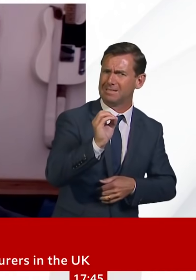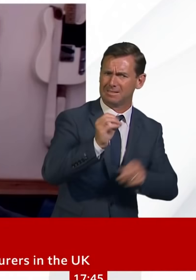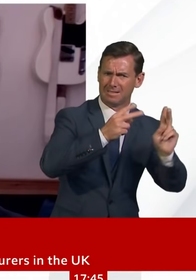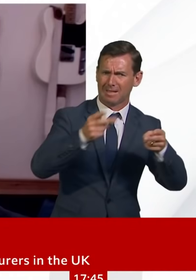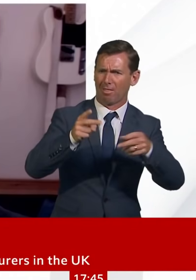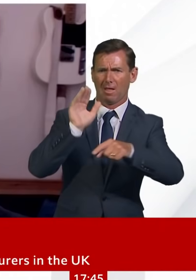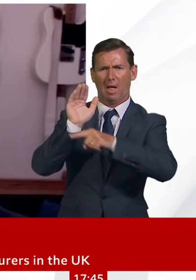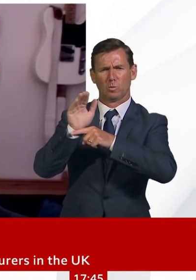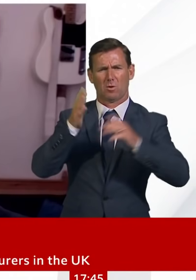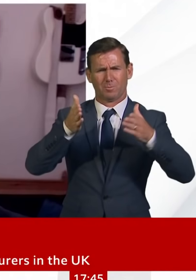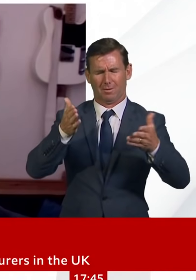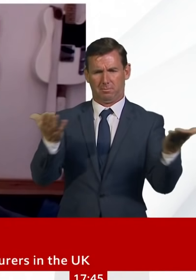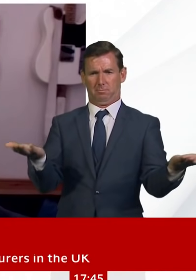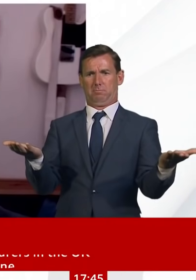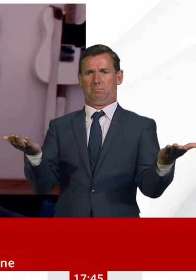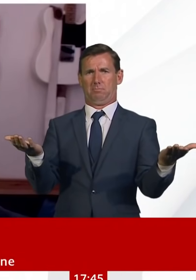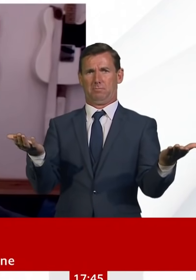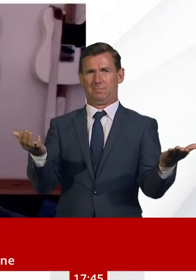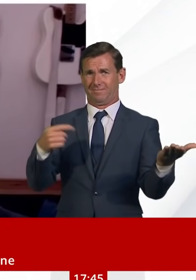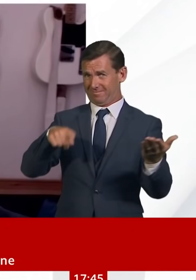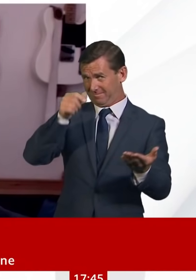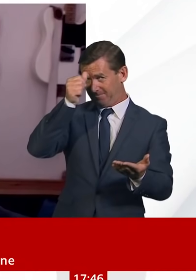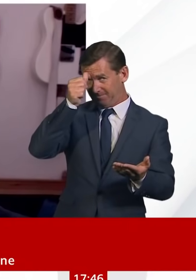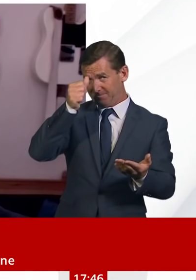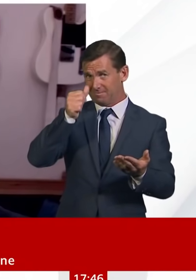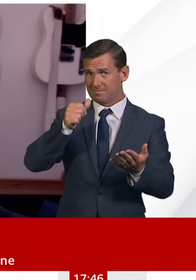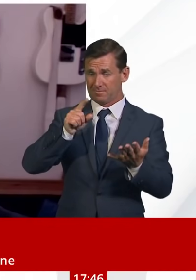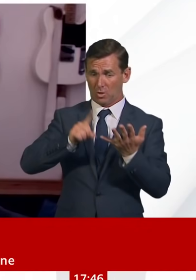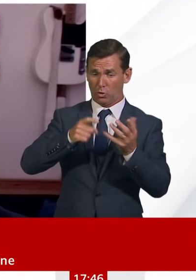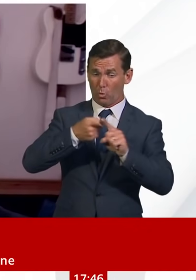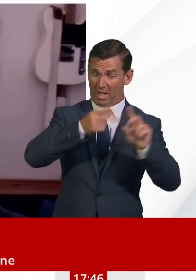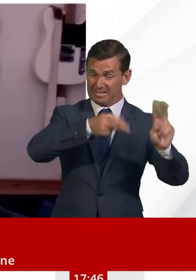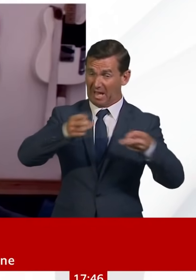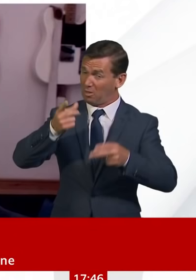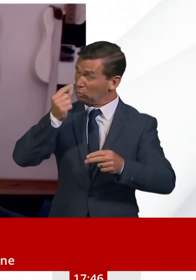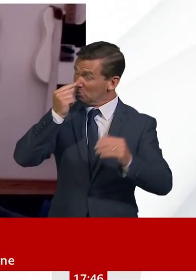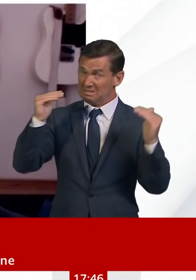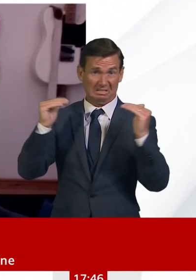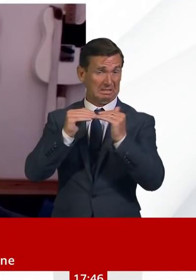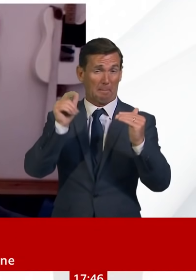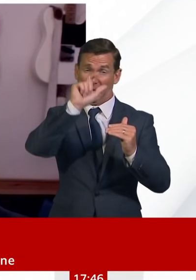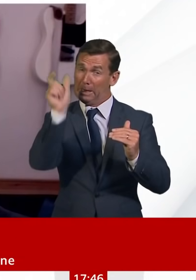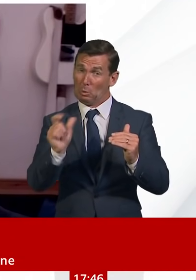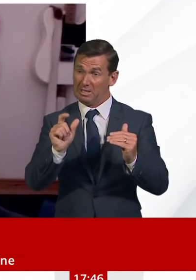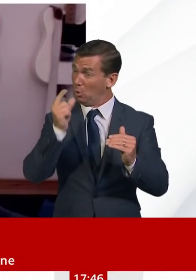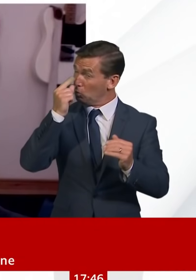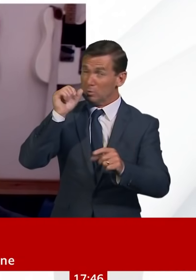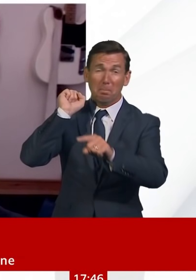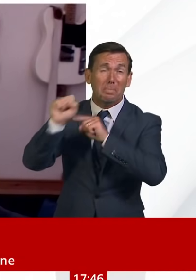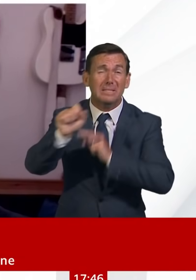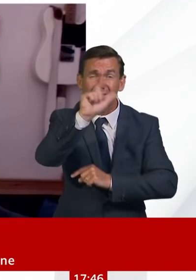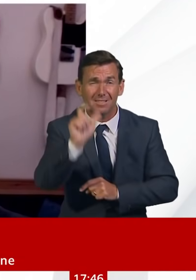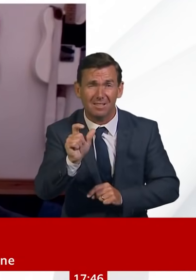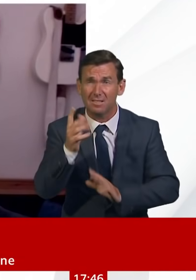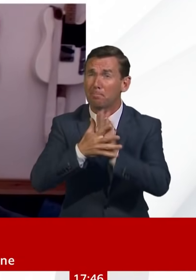And it's clear now that the UK's death toll could match or even surpass Italy's to make it the worst hit country in Europe. So